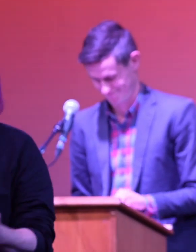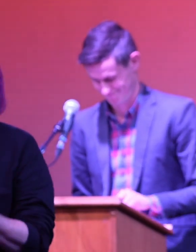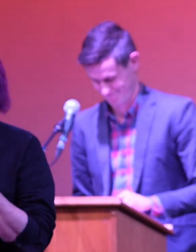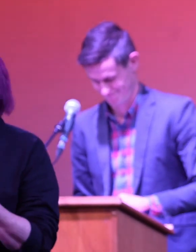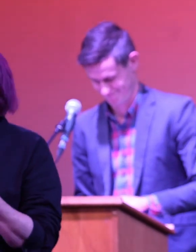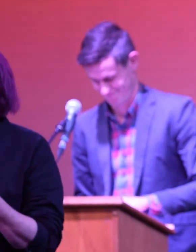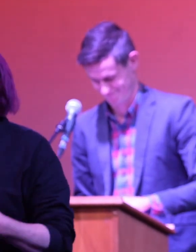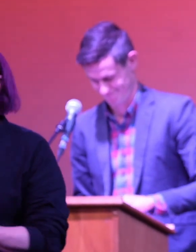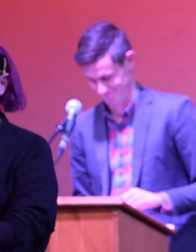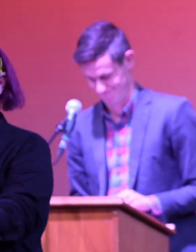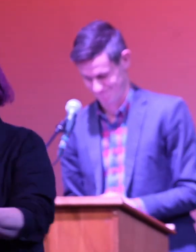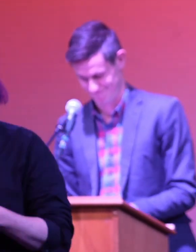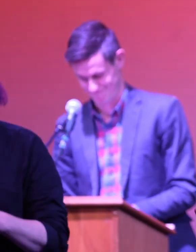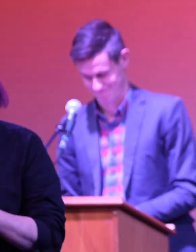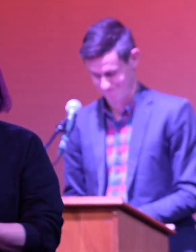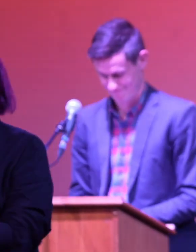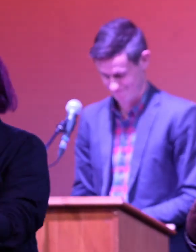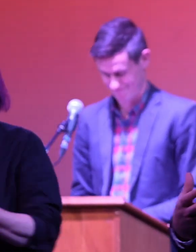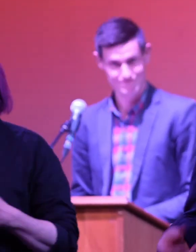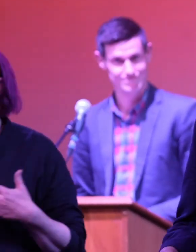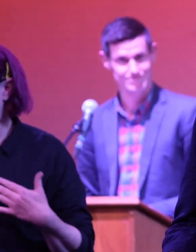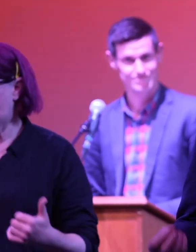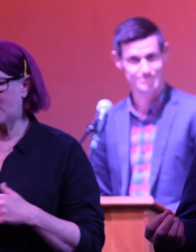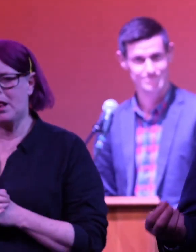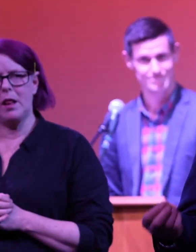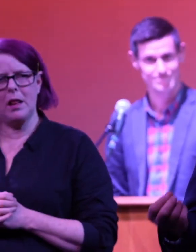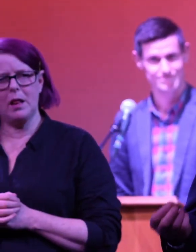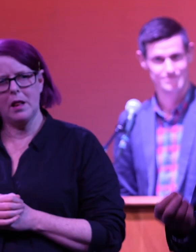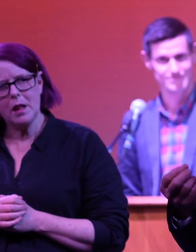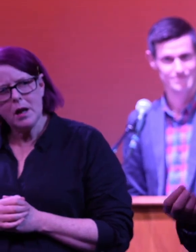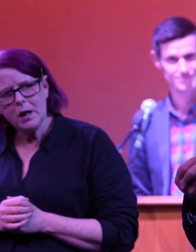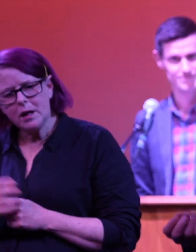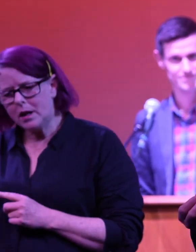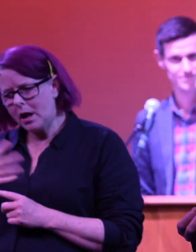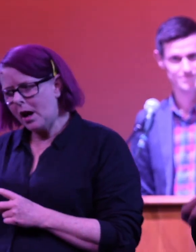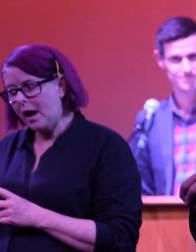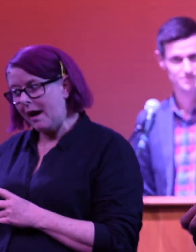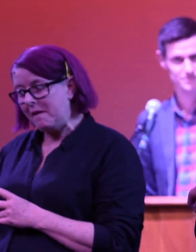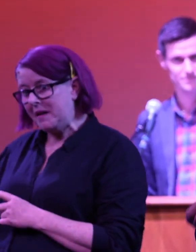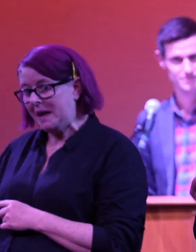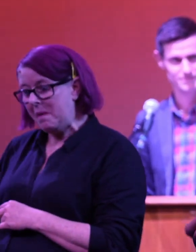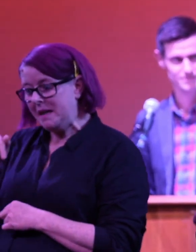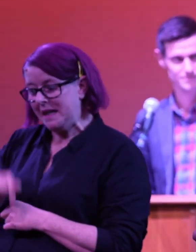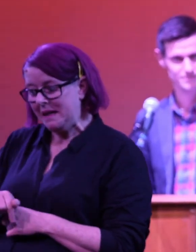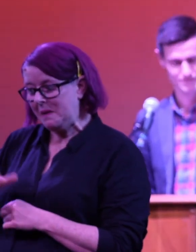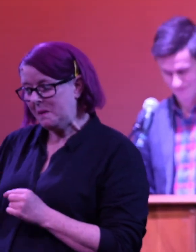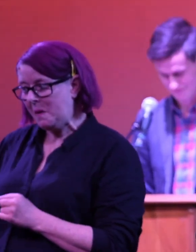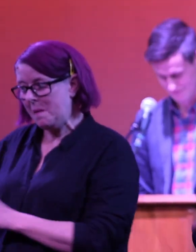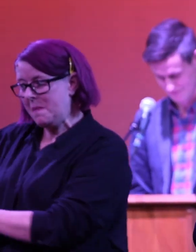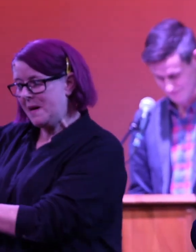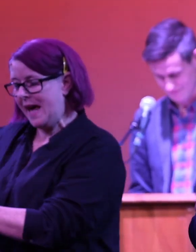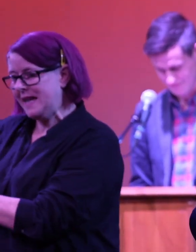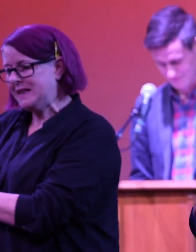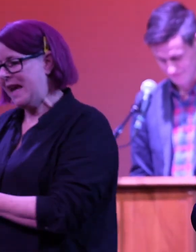can gel together and work together well. Again, I come from the States. I've seen communities fall apart from a lack of social capital, and if